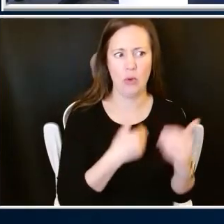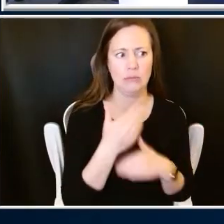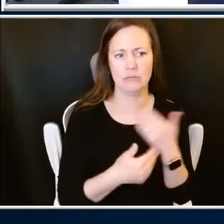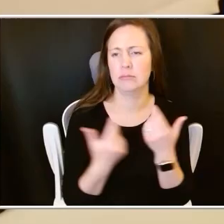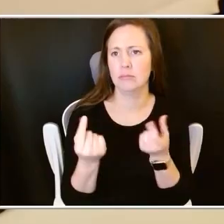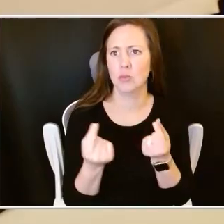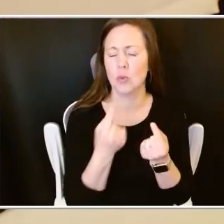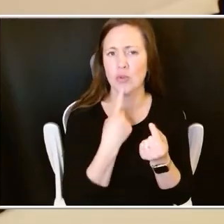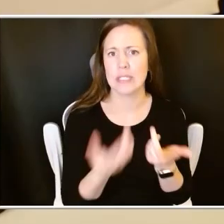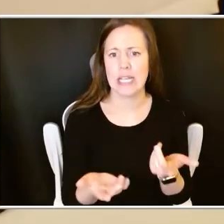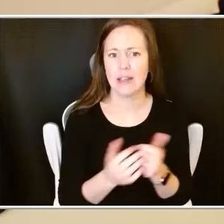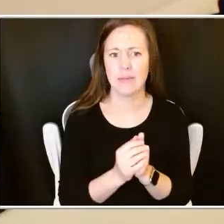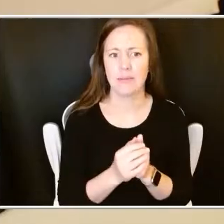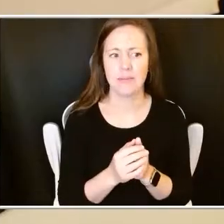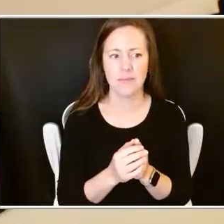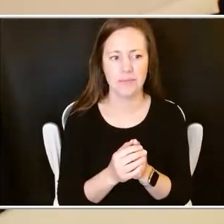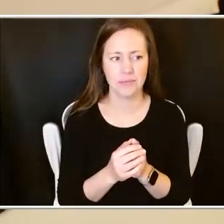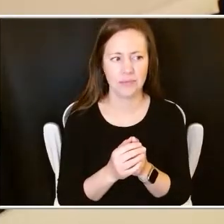So